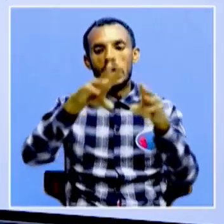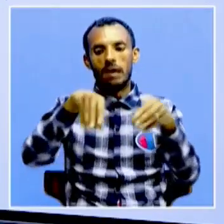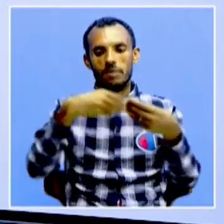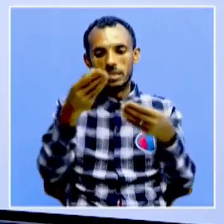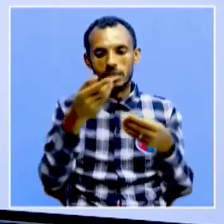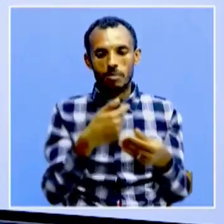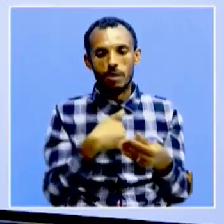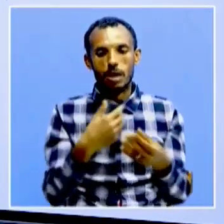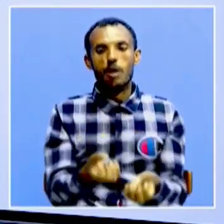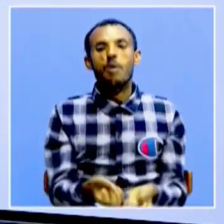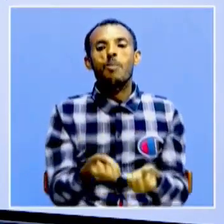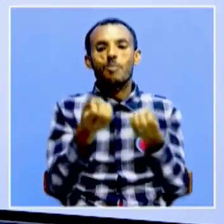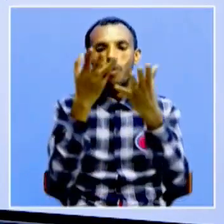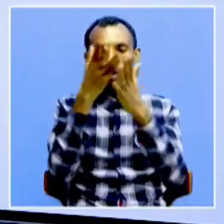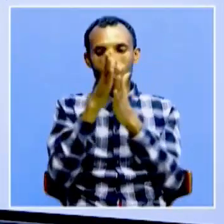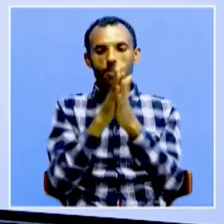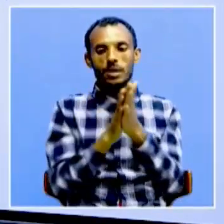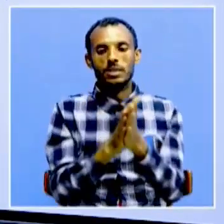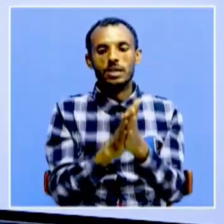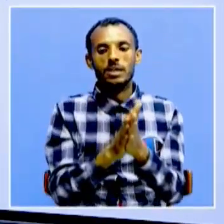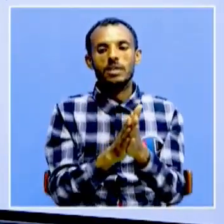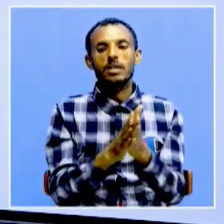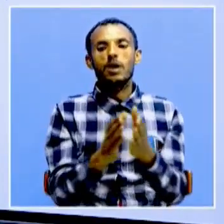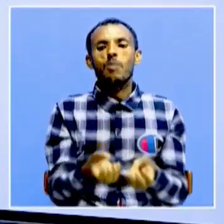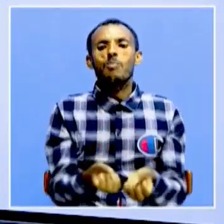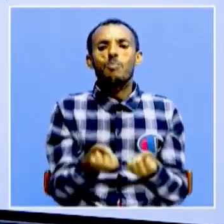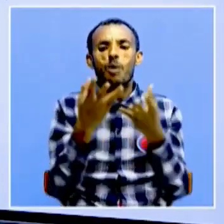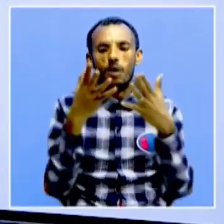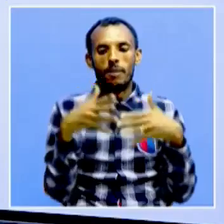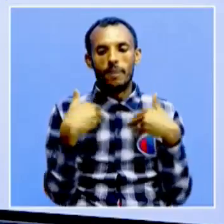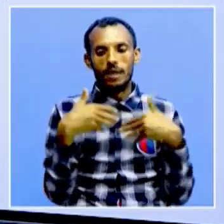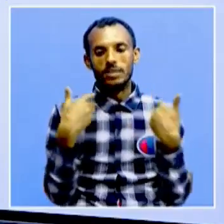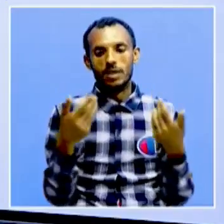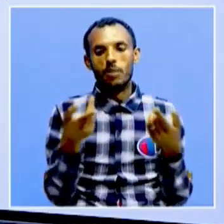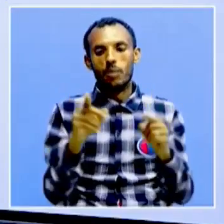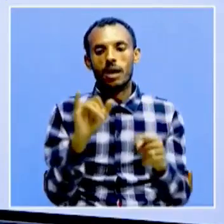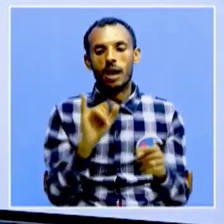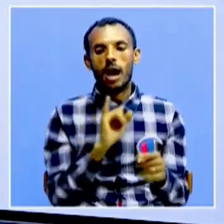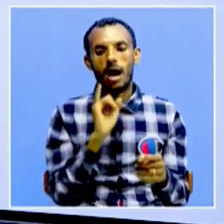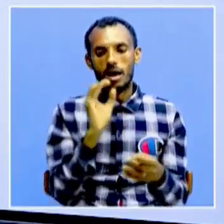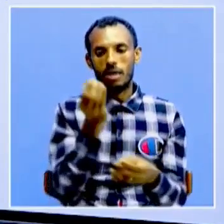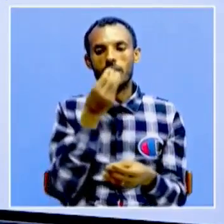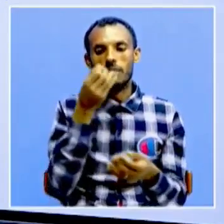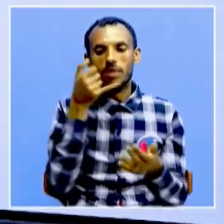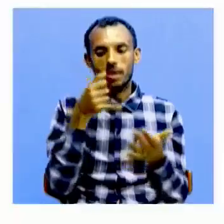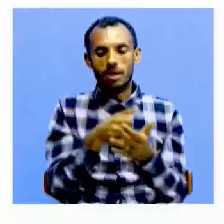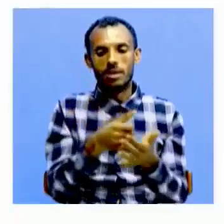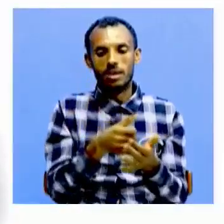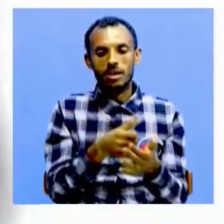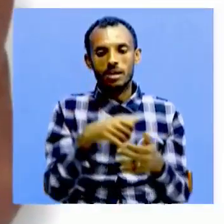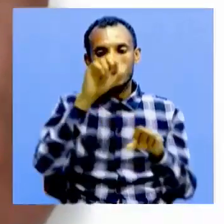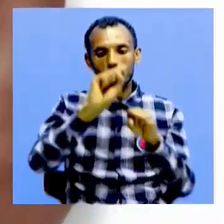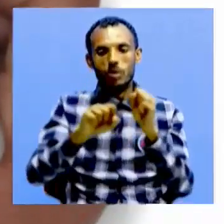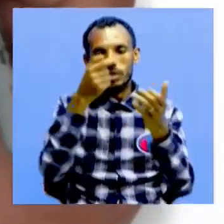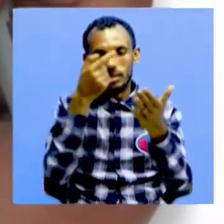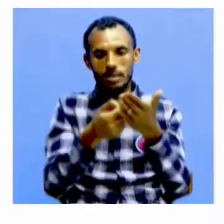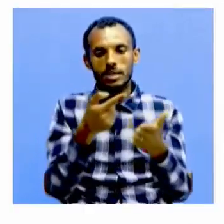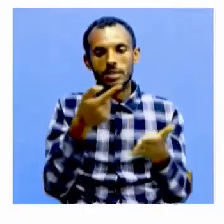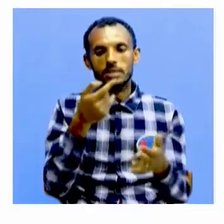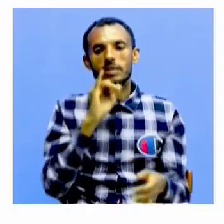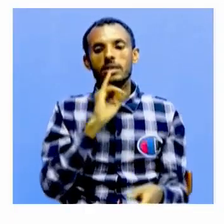pleasure. Now I am coming to conclusion. More pleasure when I eat it. You see? So this is